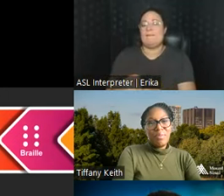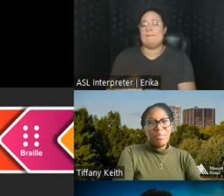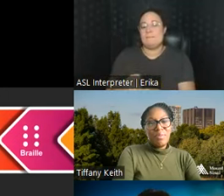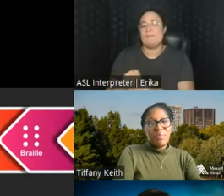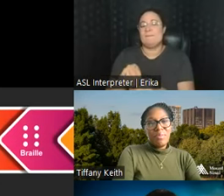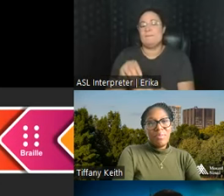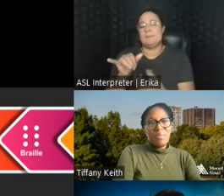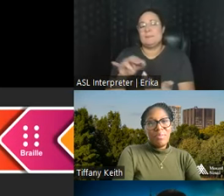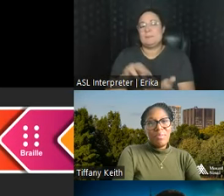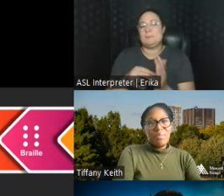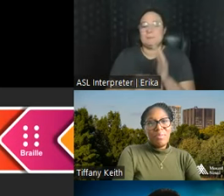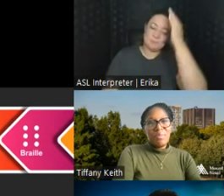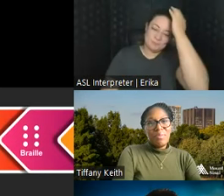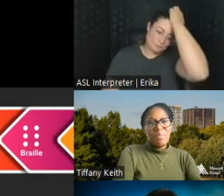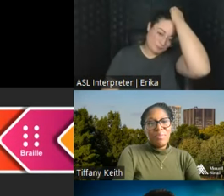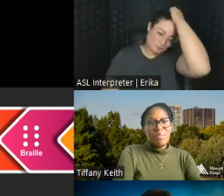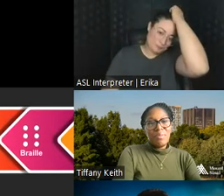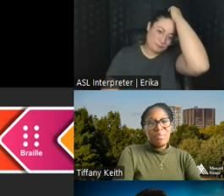inclusion, okay?